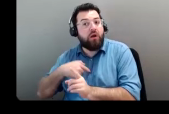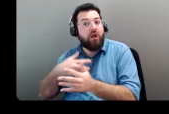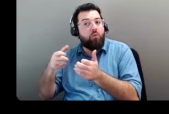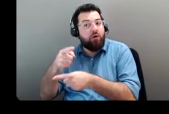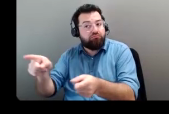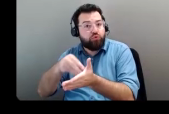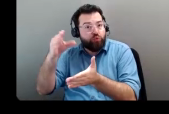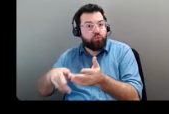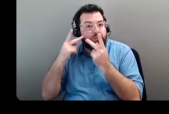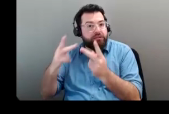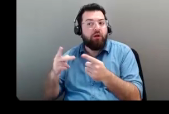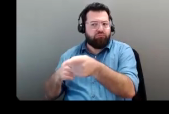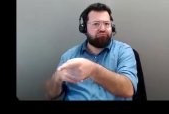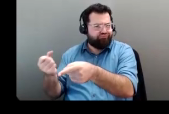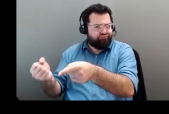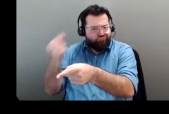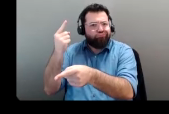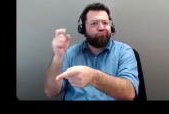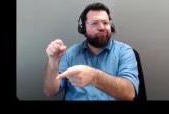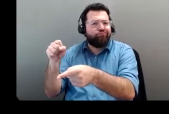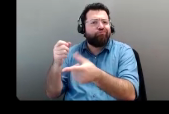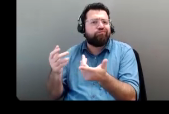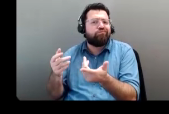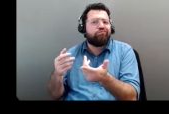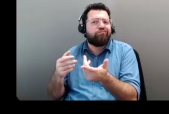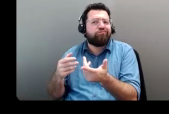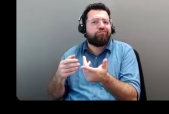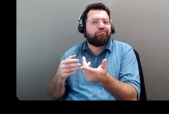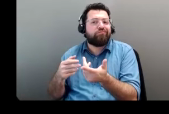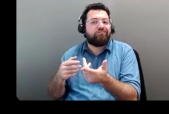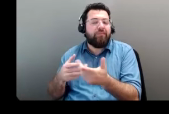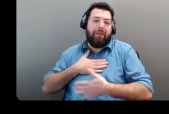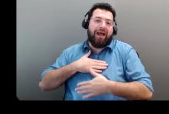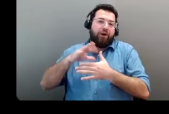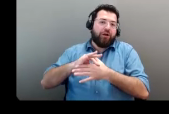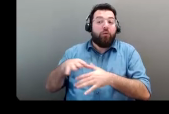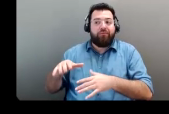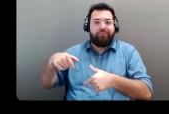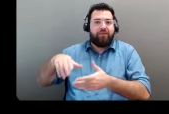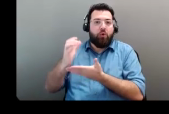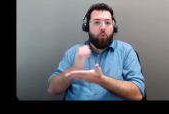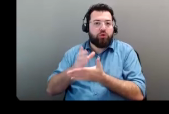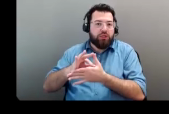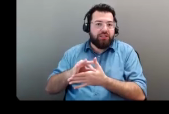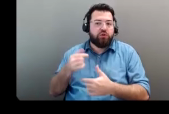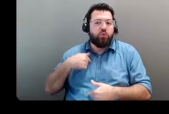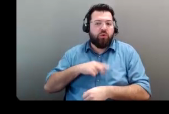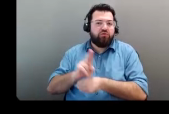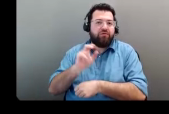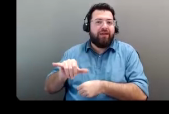how well they comprehended my content, or the course content for that specific week. So we deployed the